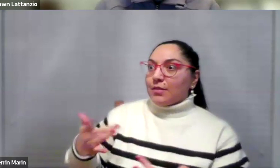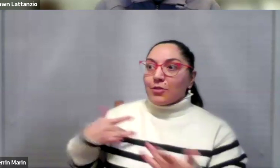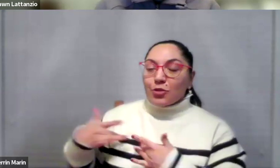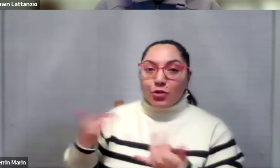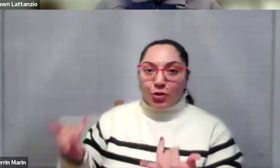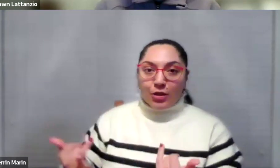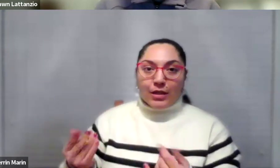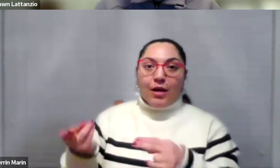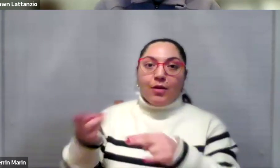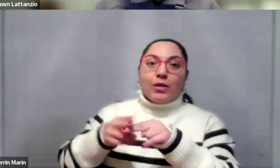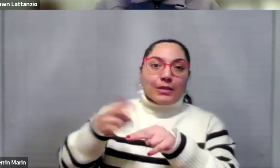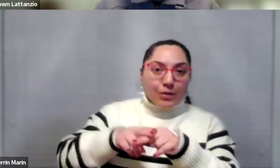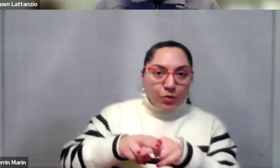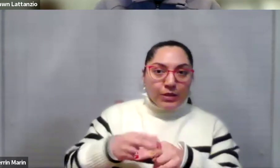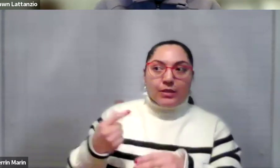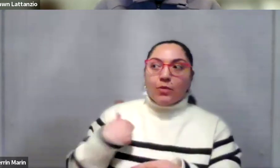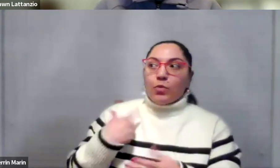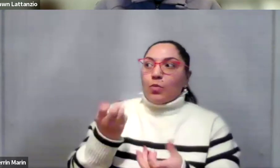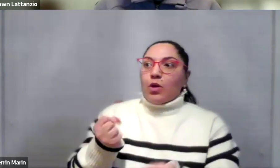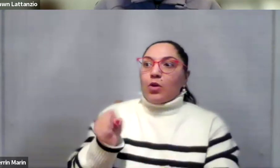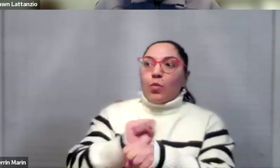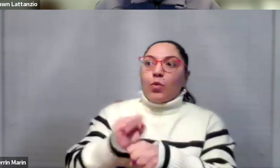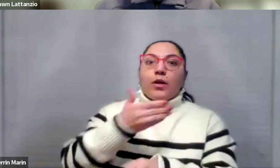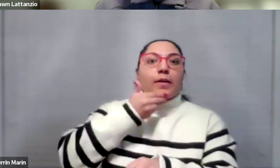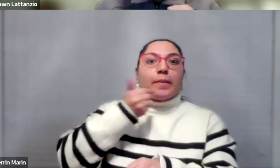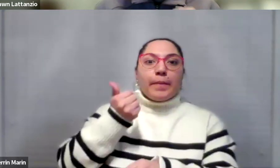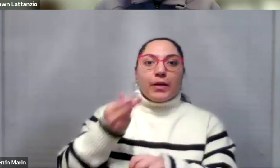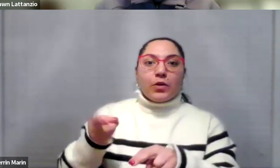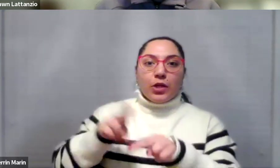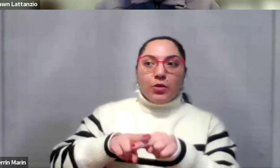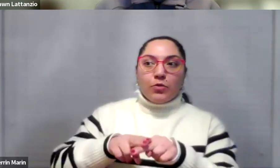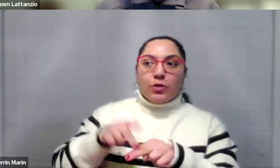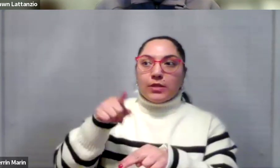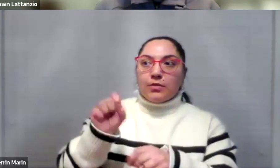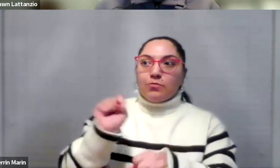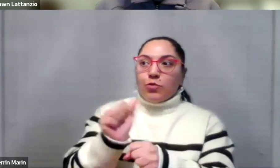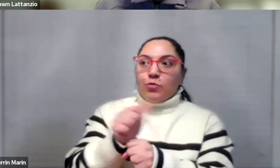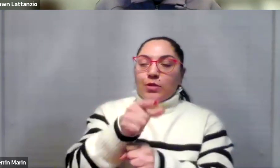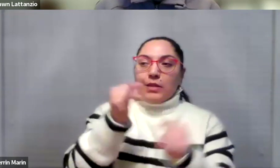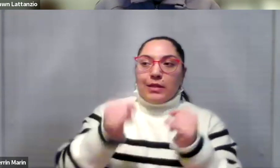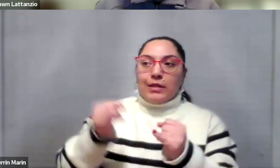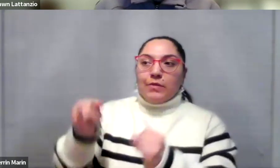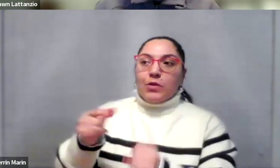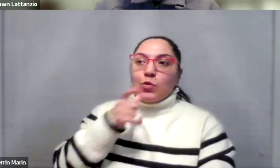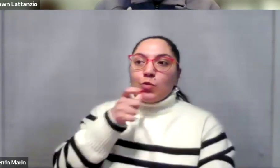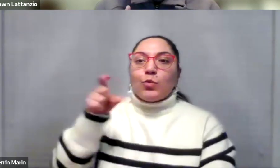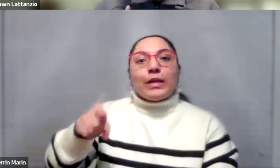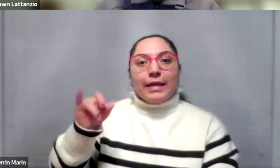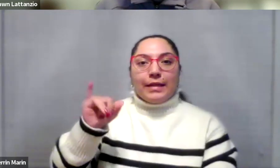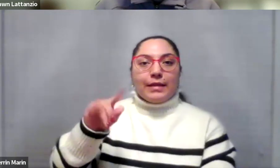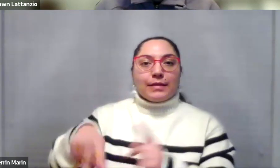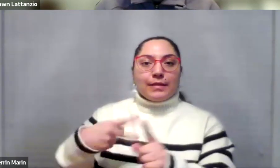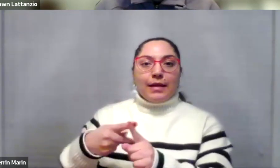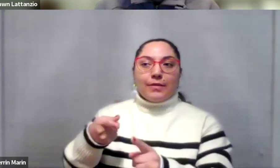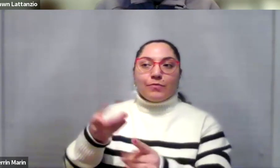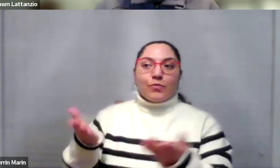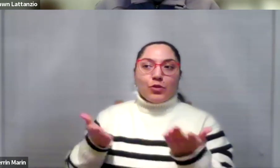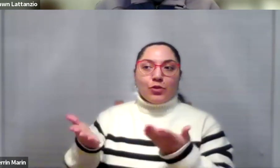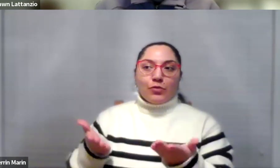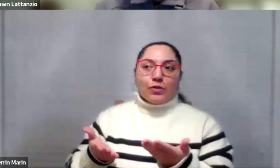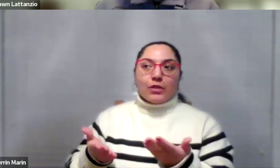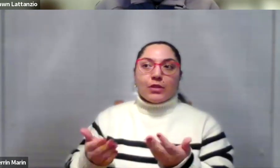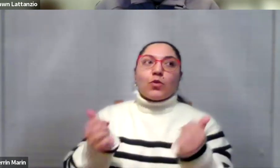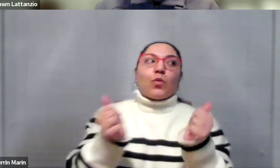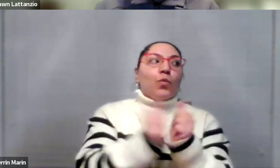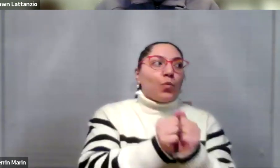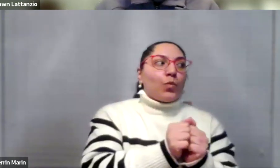and we are working at better ways to work with this, to work with individuals who have that, psychotic needs as well, who's psychotic and may